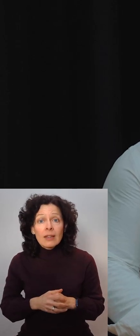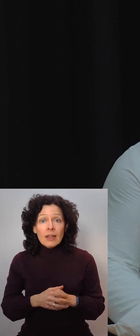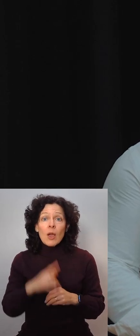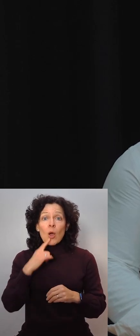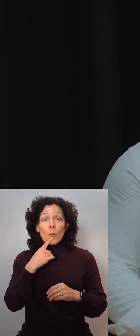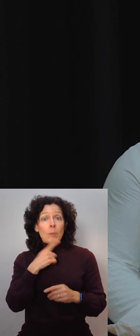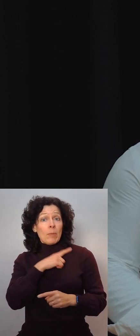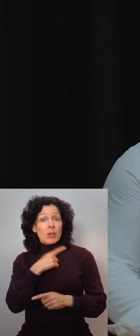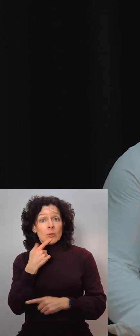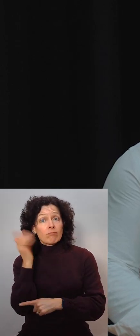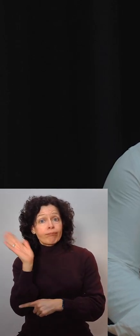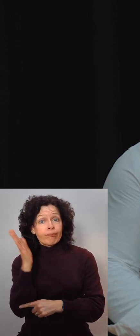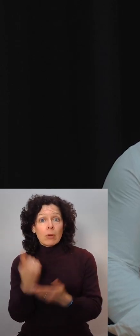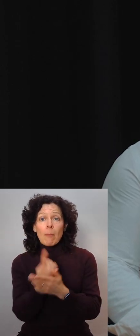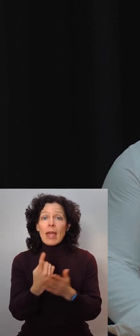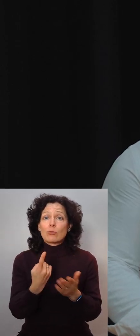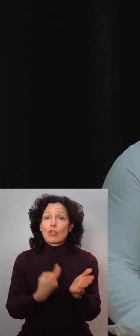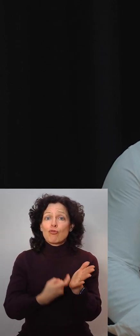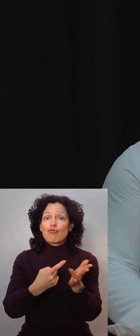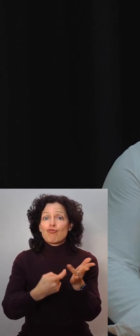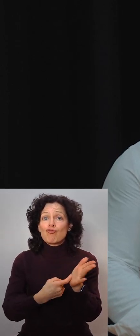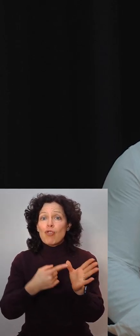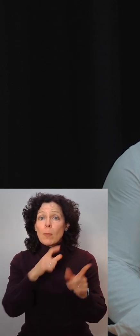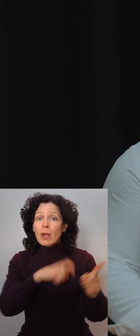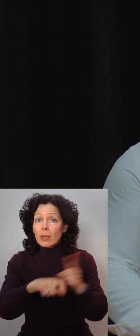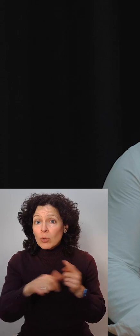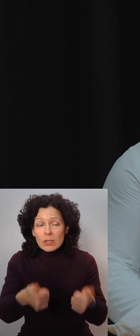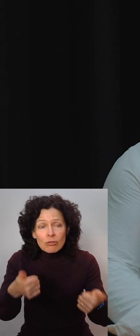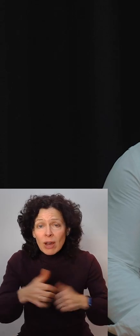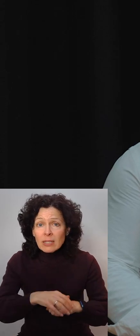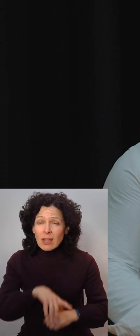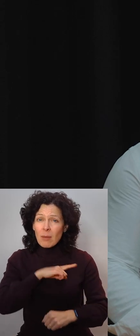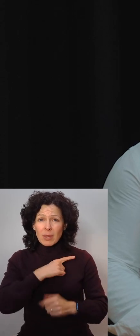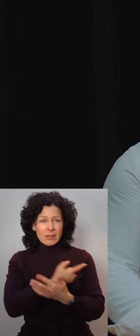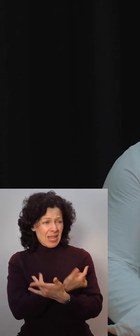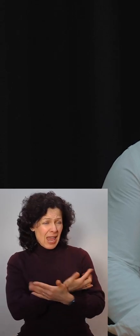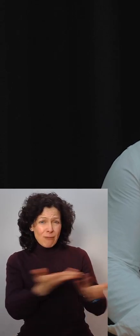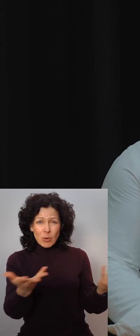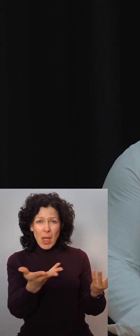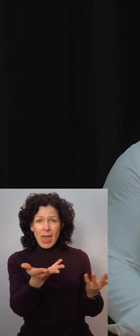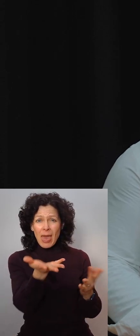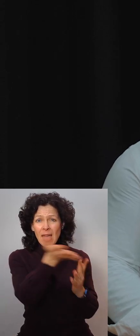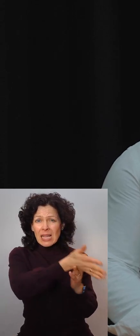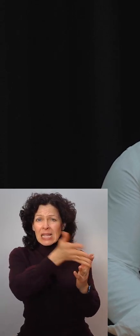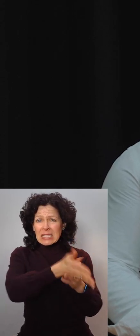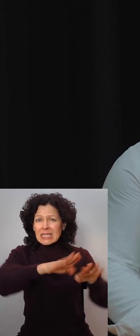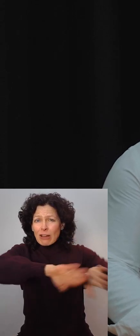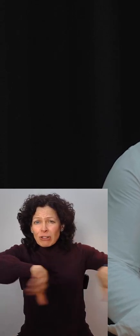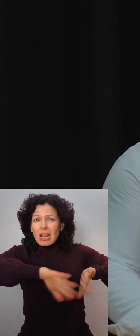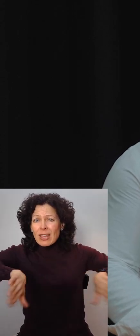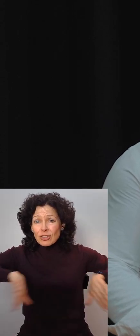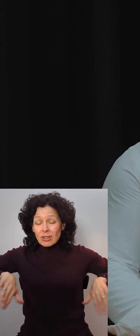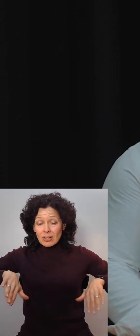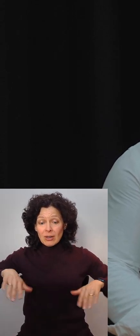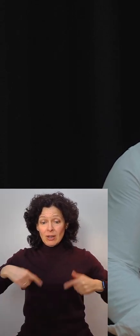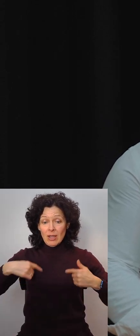talk about the Roma communities, is really great because the segregation is everywhere really, and then where we come from, we know